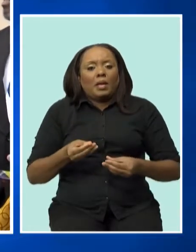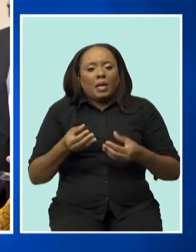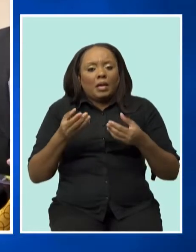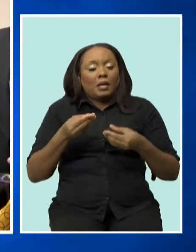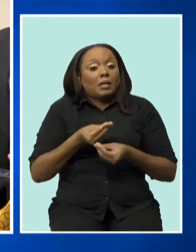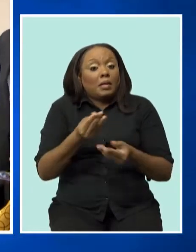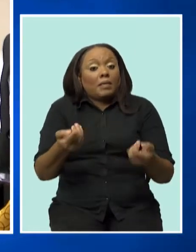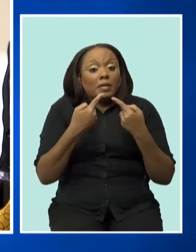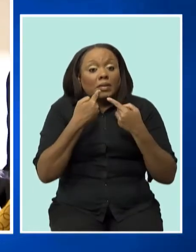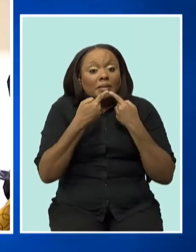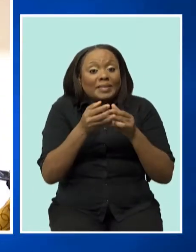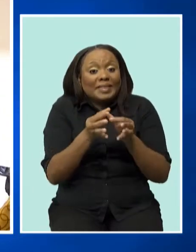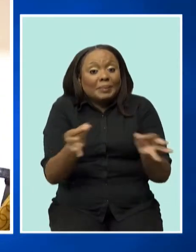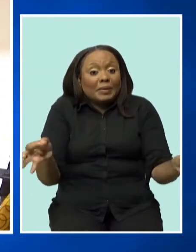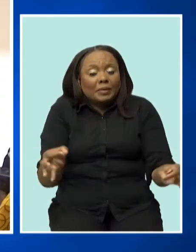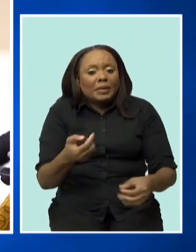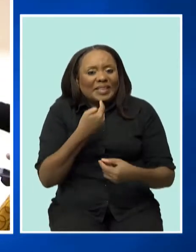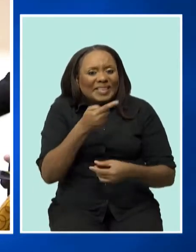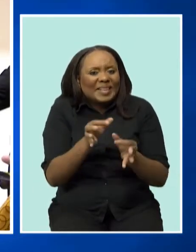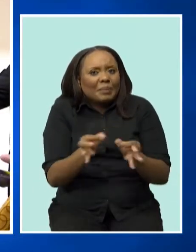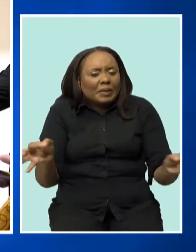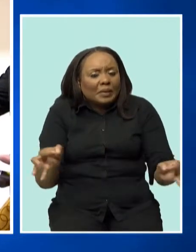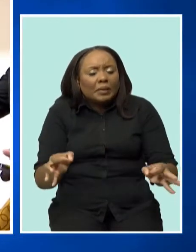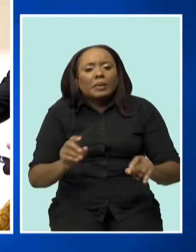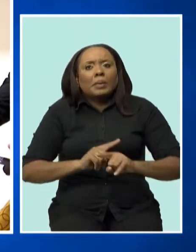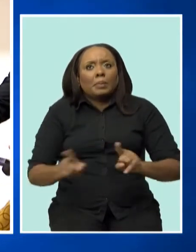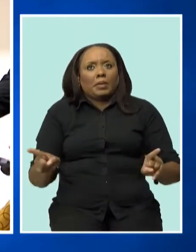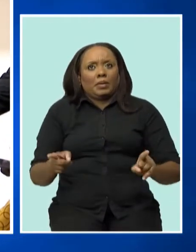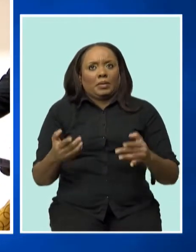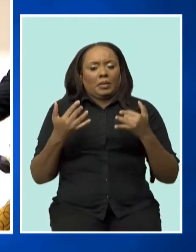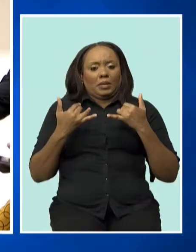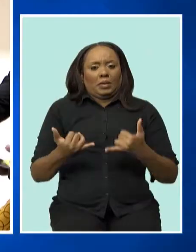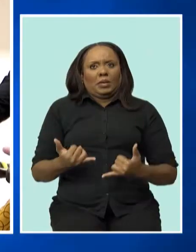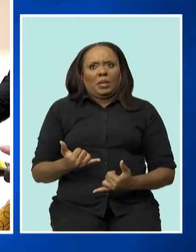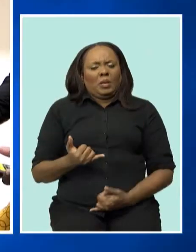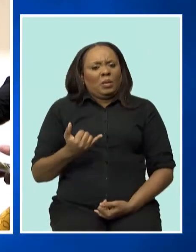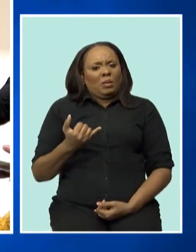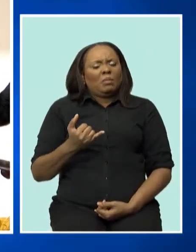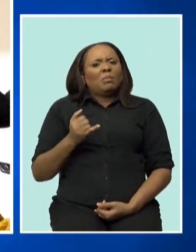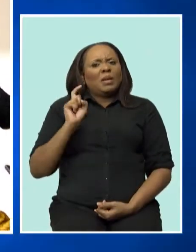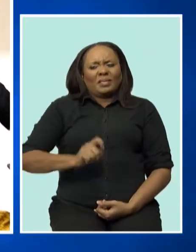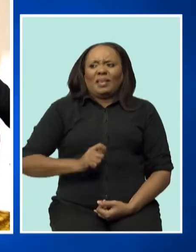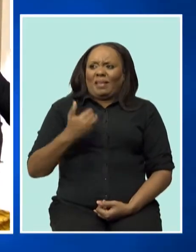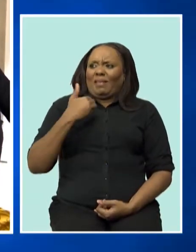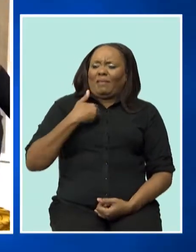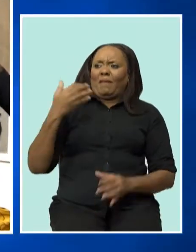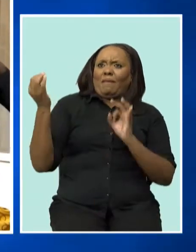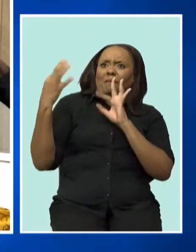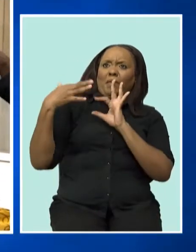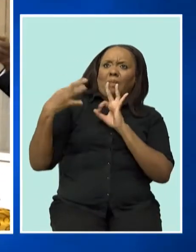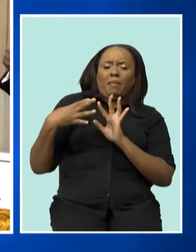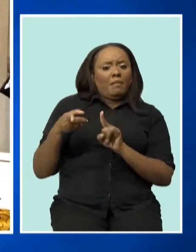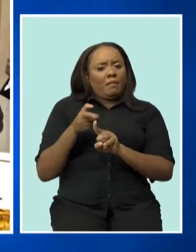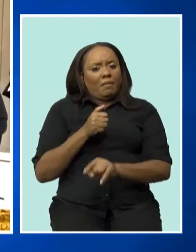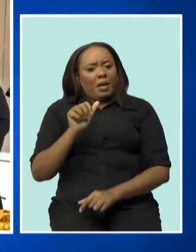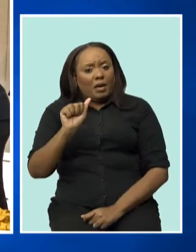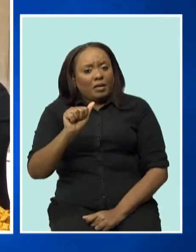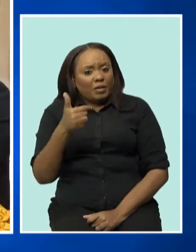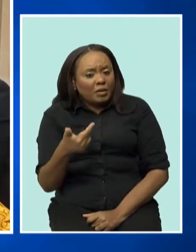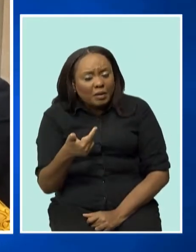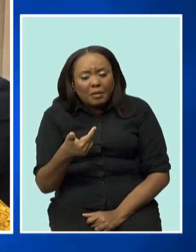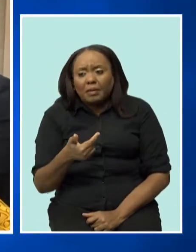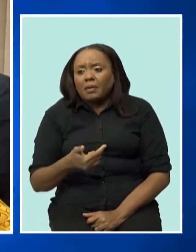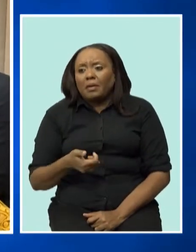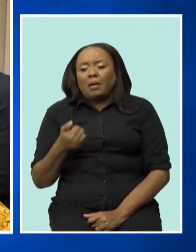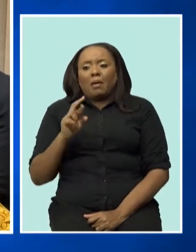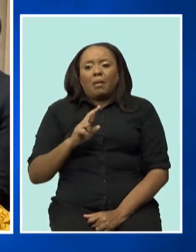I believe at least by now we should have had some sort of feedback from the Office of the Attorney General, from the Office